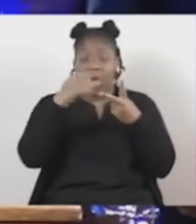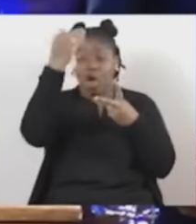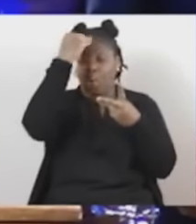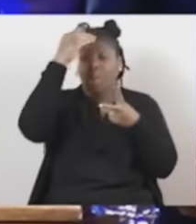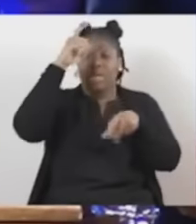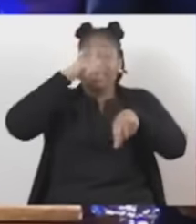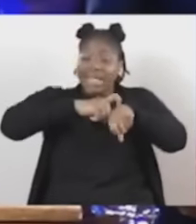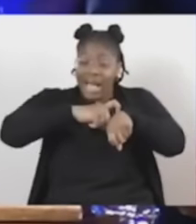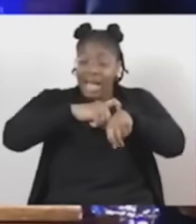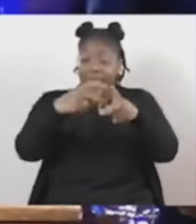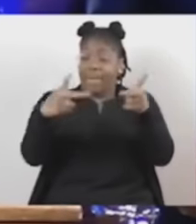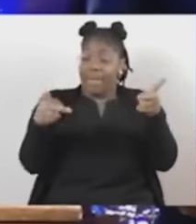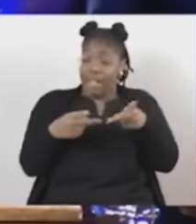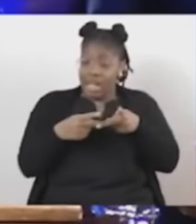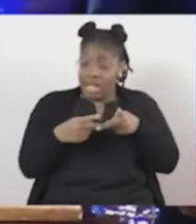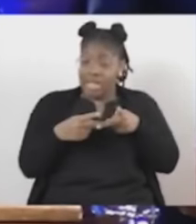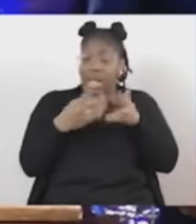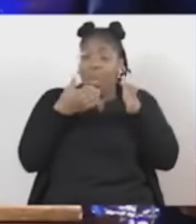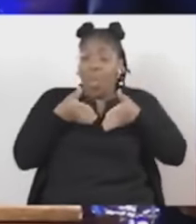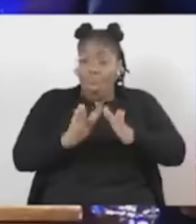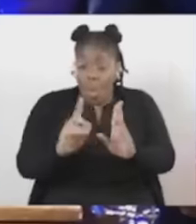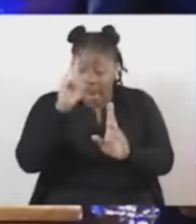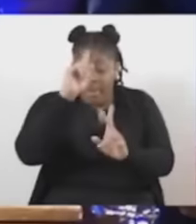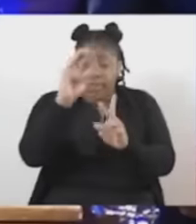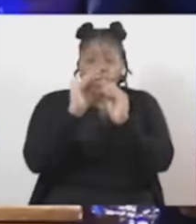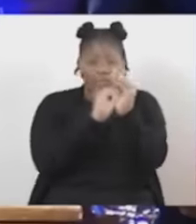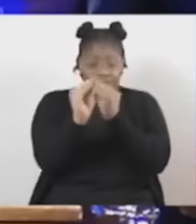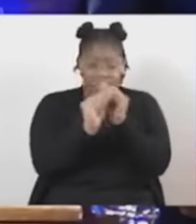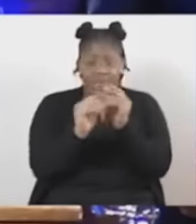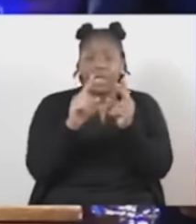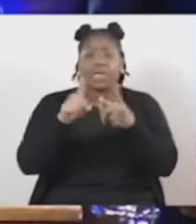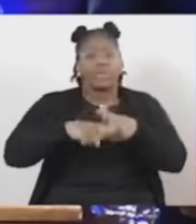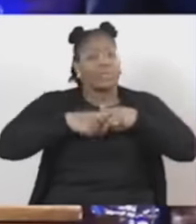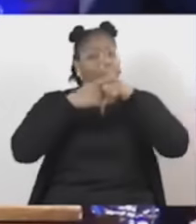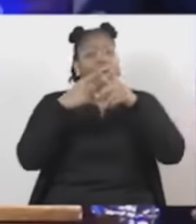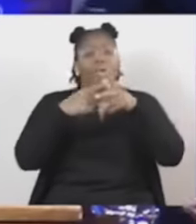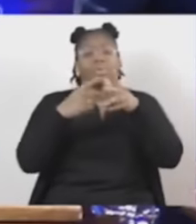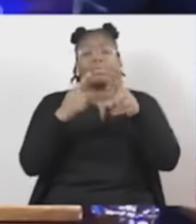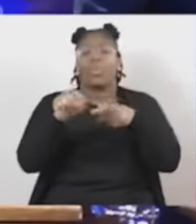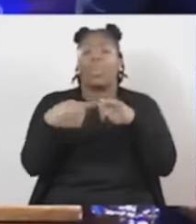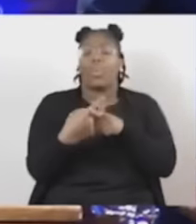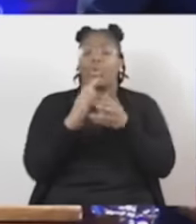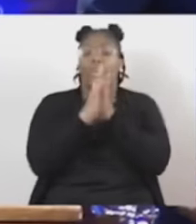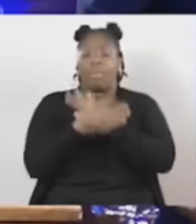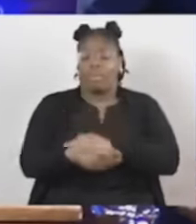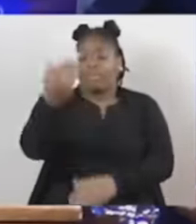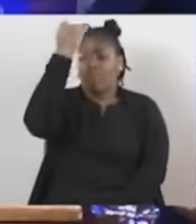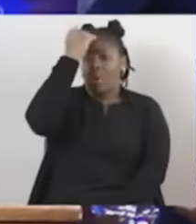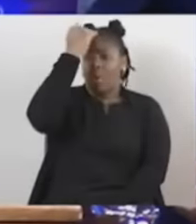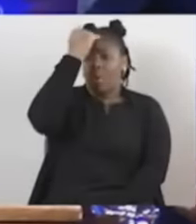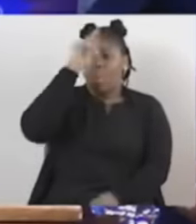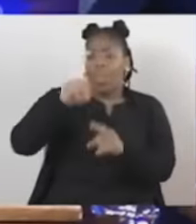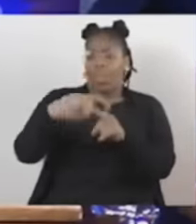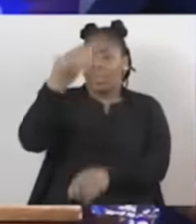method for correction. And it starts when I'm aware of it. Now, what I want to do is, I want to stretch theological